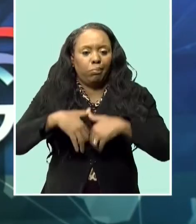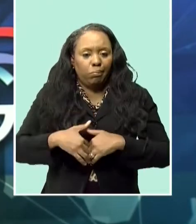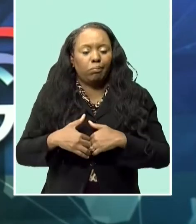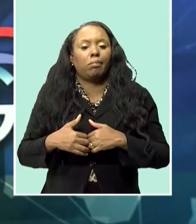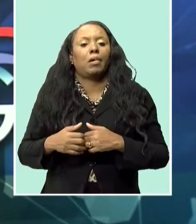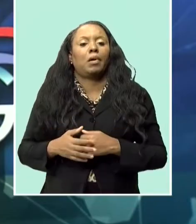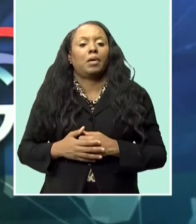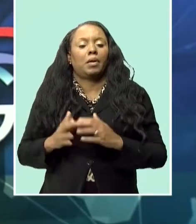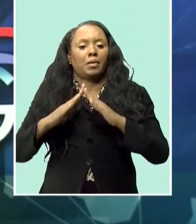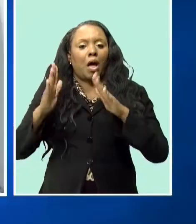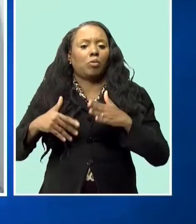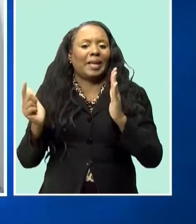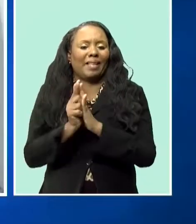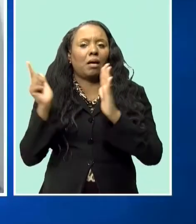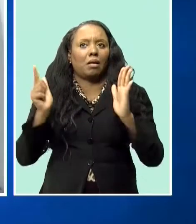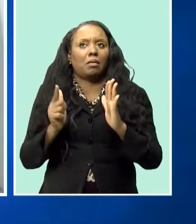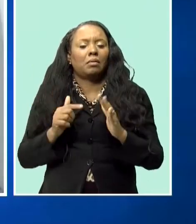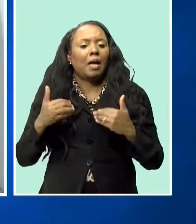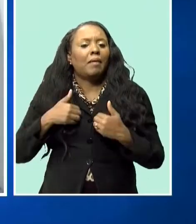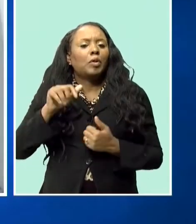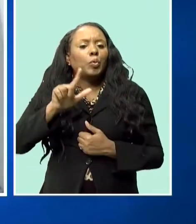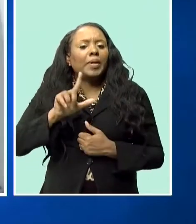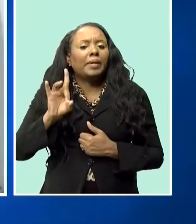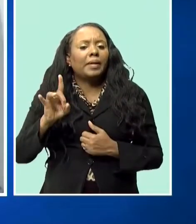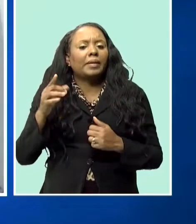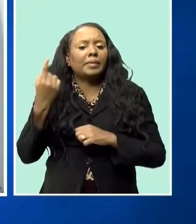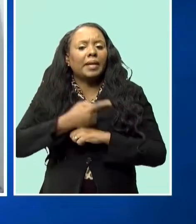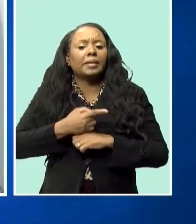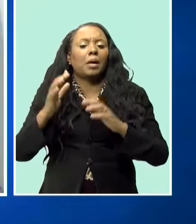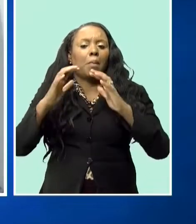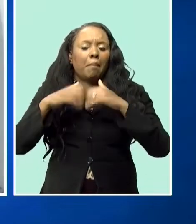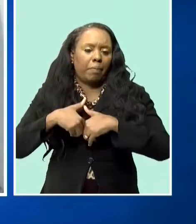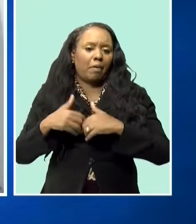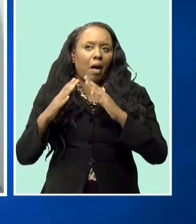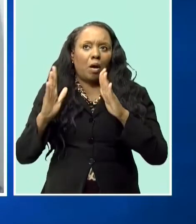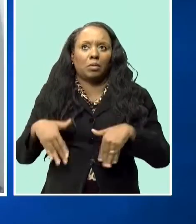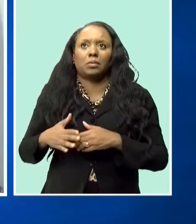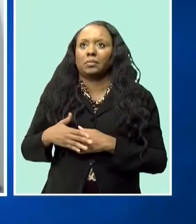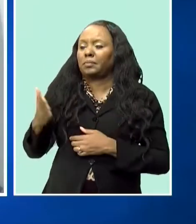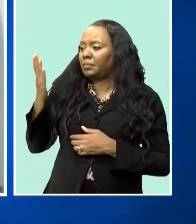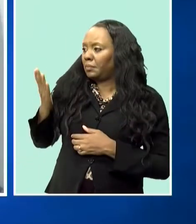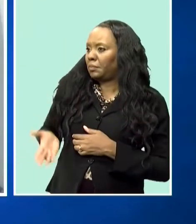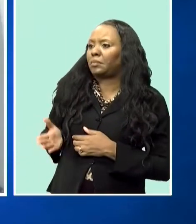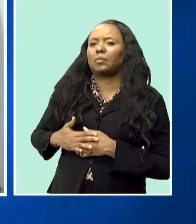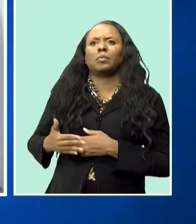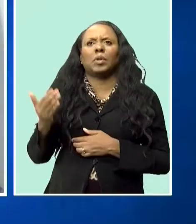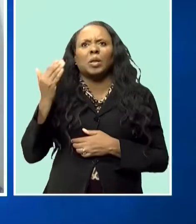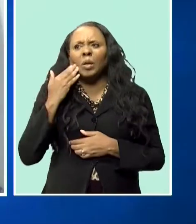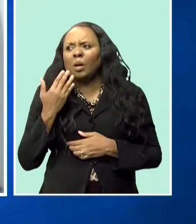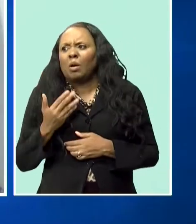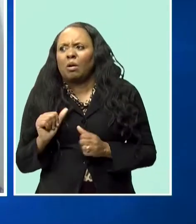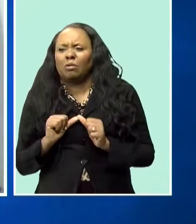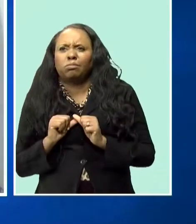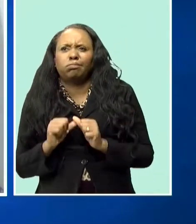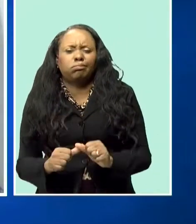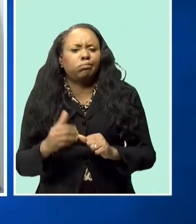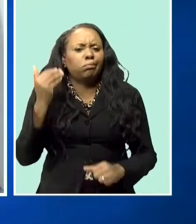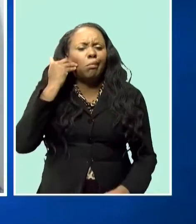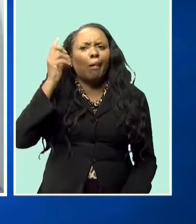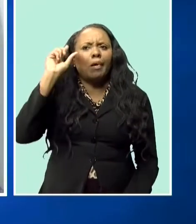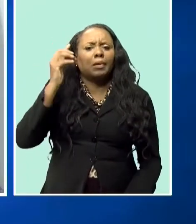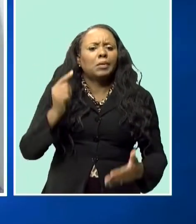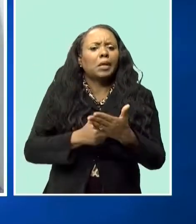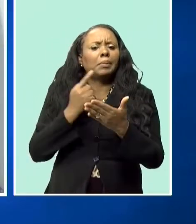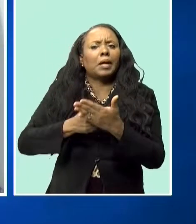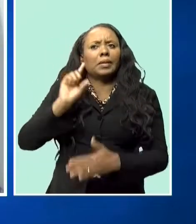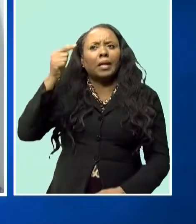days. As the population grew and grew, the problem became even more and more intense. The state from time to time